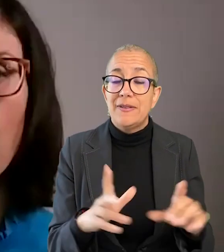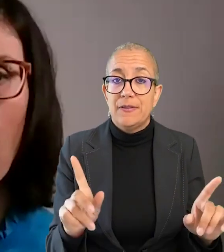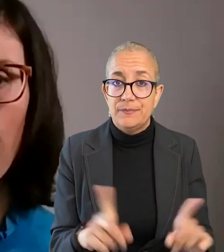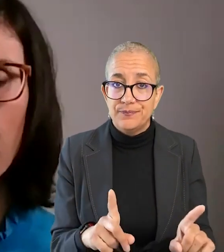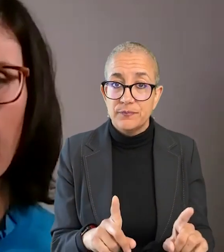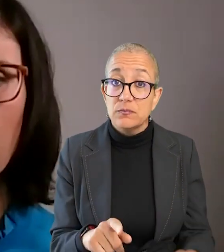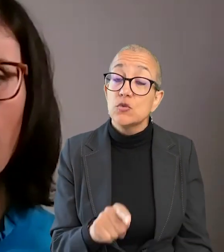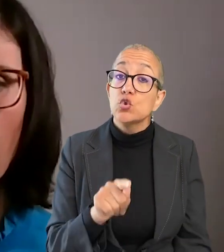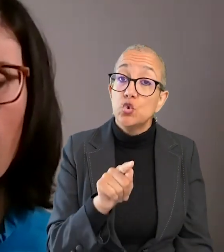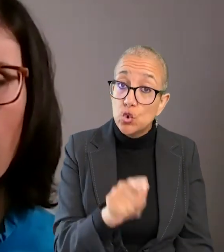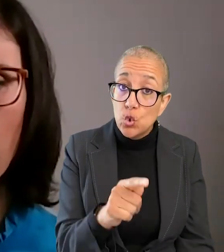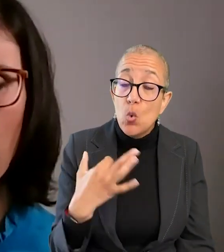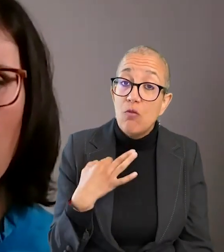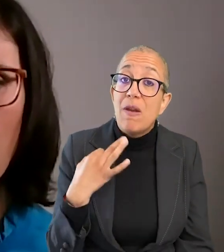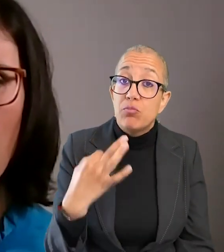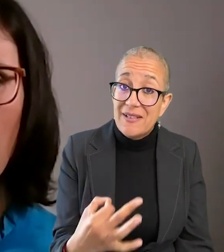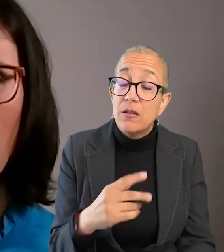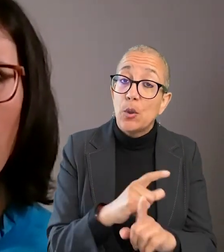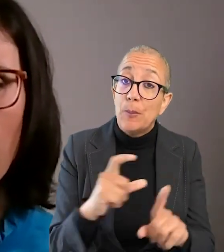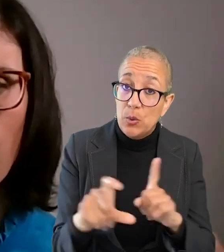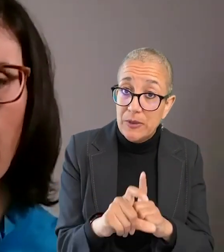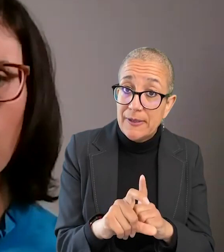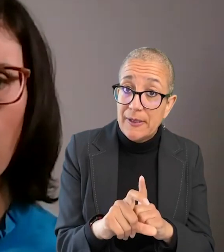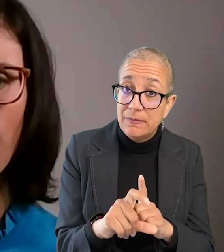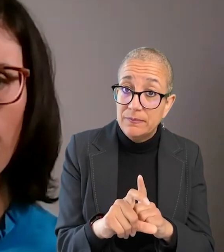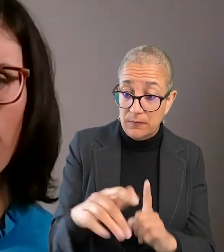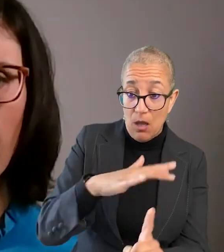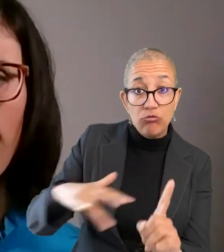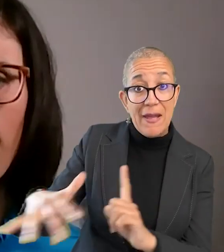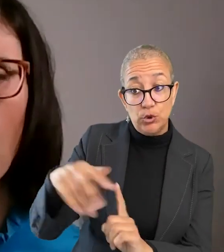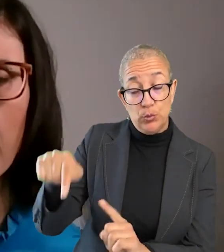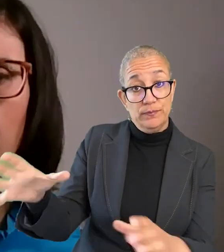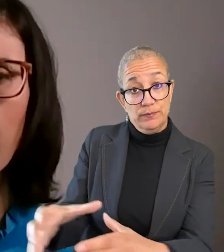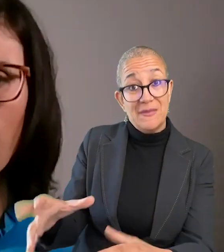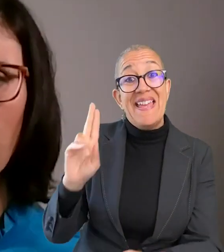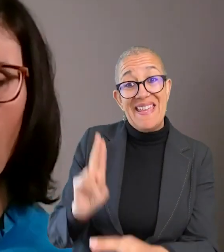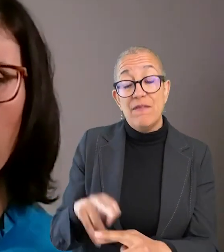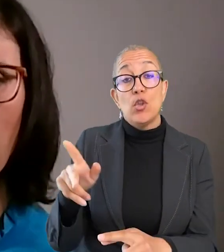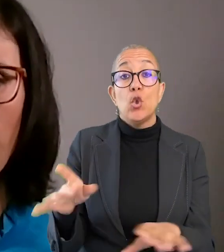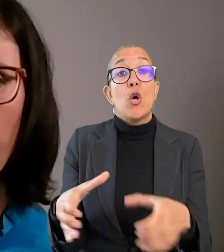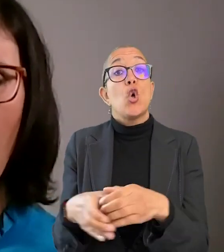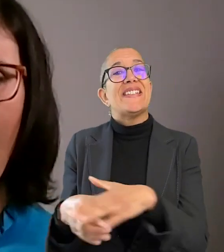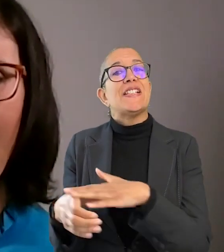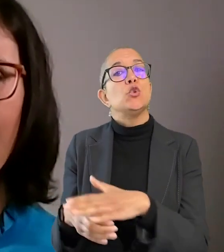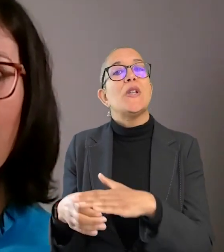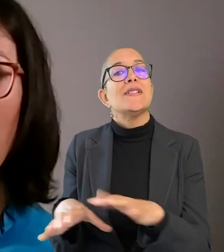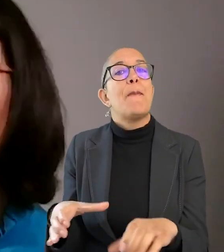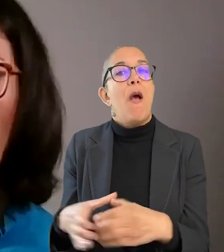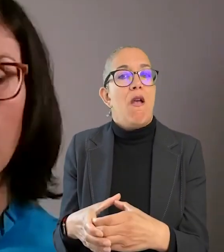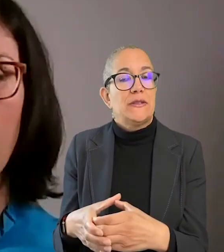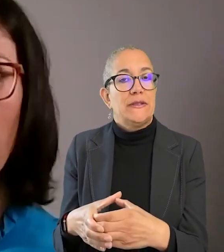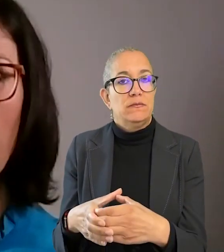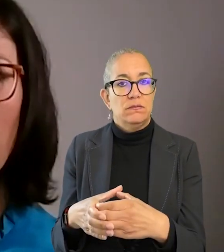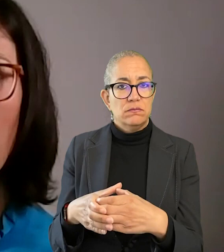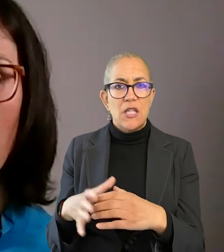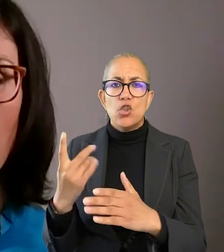do you represent the community that surrounds you? If you are a constituency party, and it's not